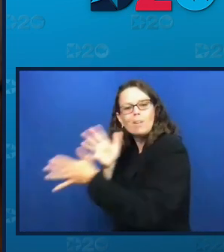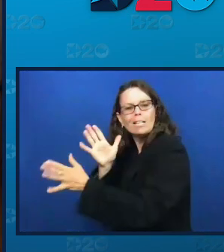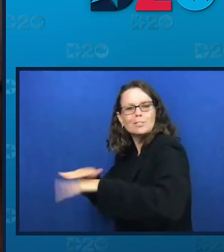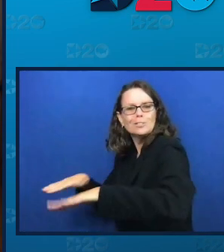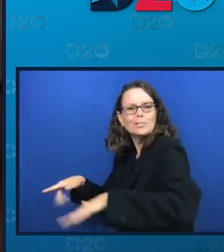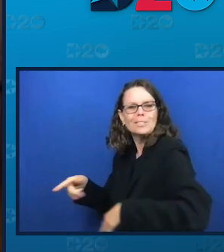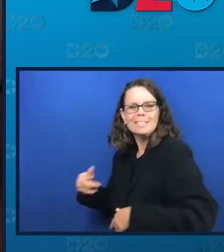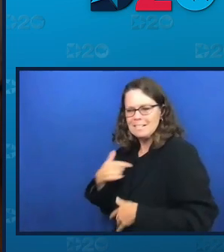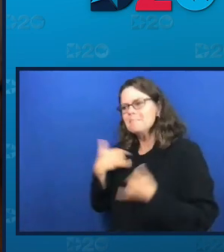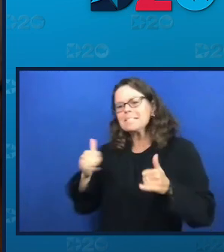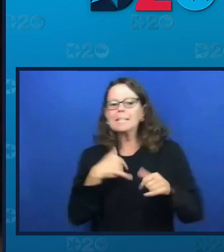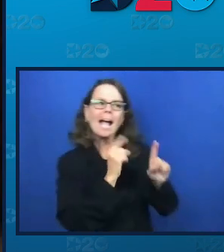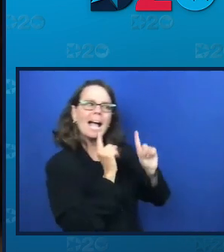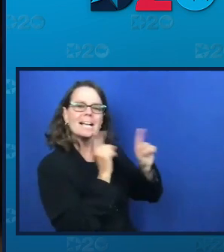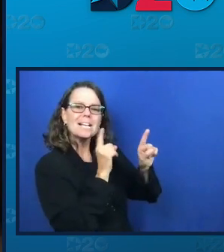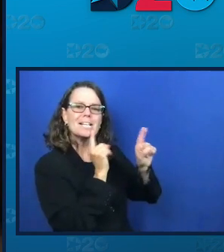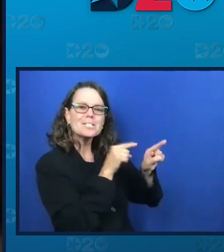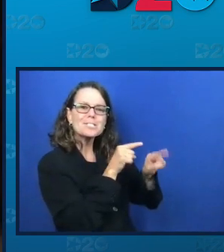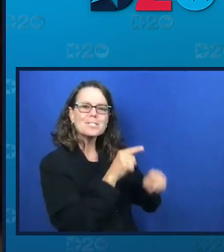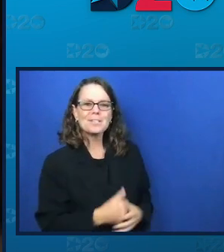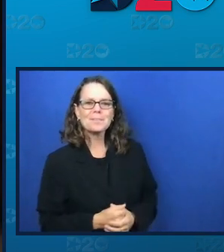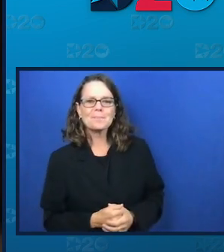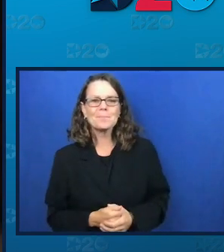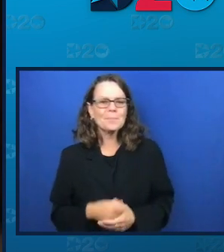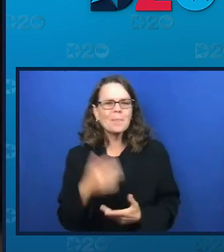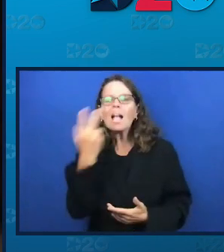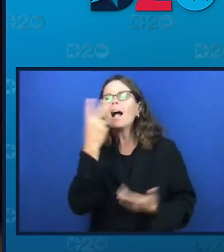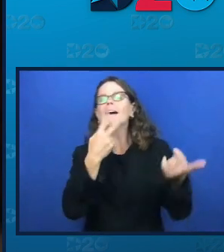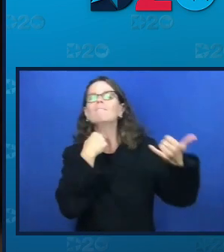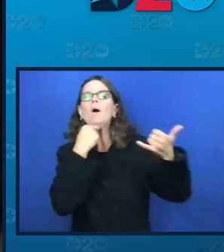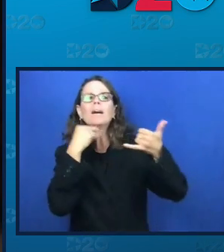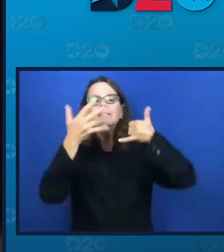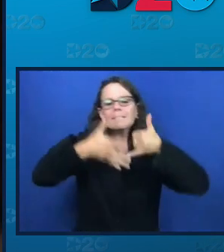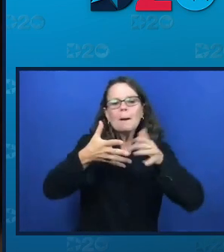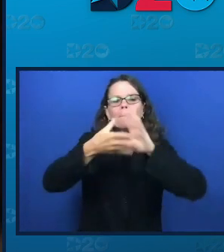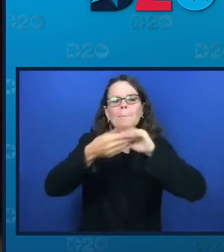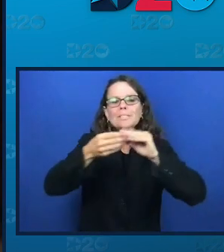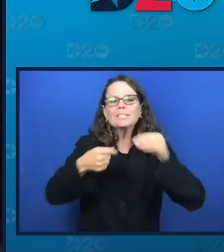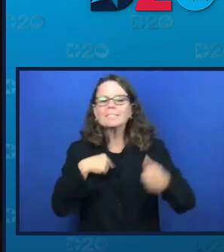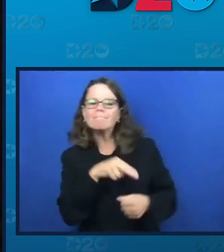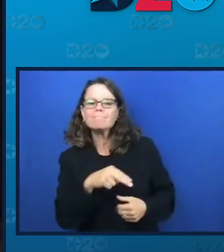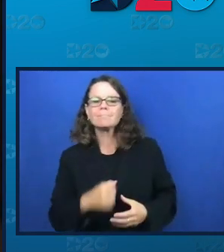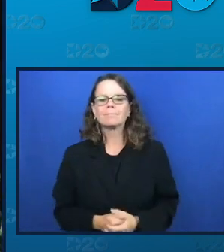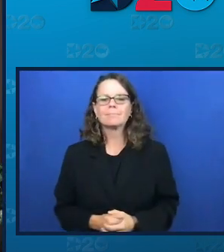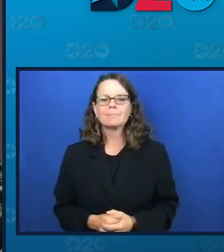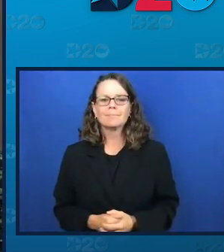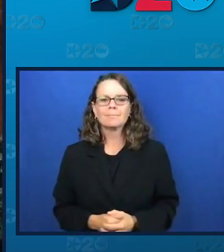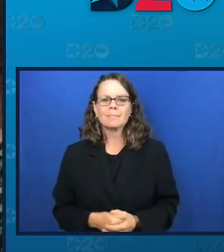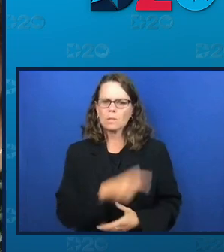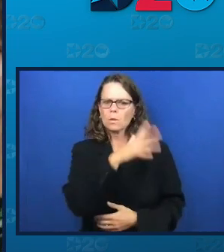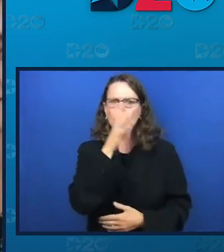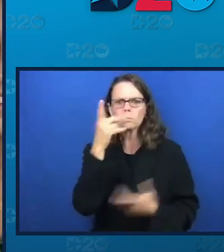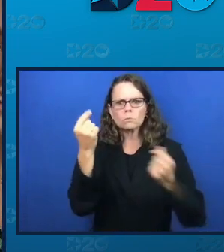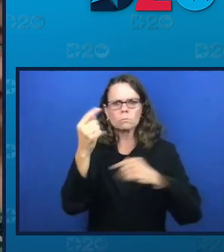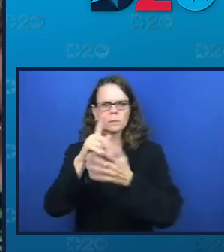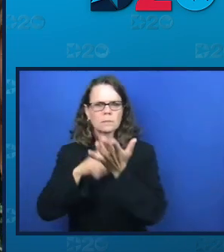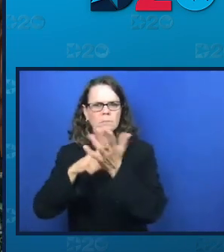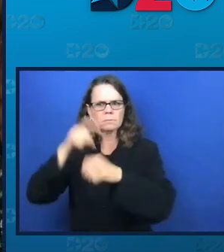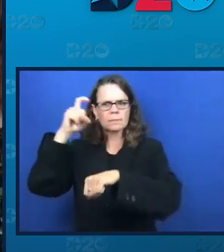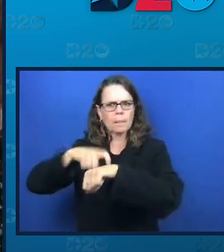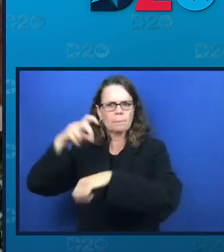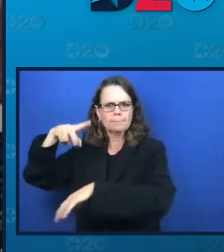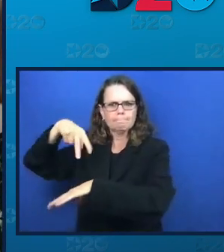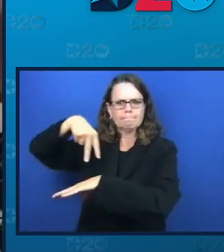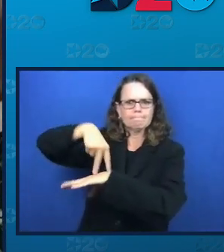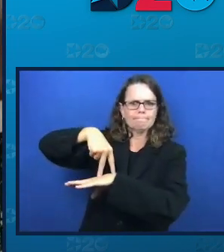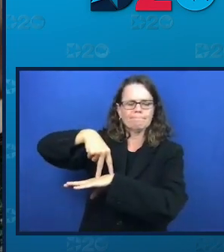no matter where he is. He'd be on stage giving a speech, and we'd call him and he'd be like, what's wrong? Is everything good? And we'd be like, just no. Calling to